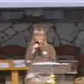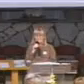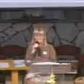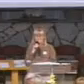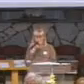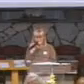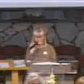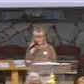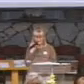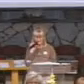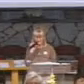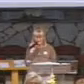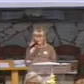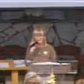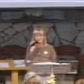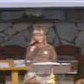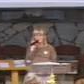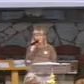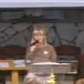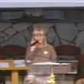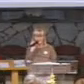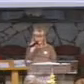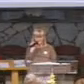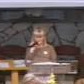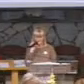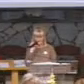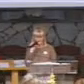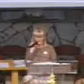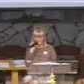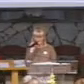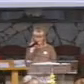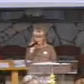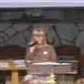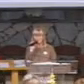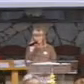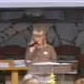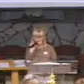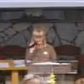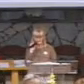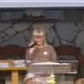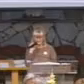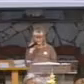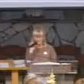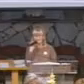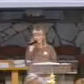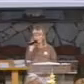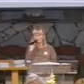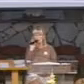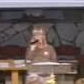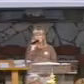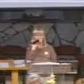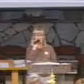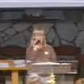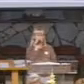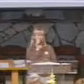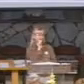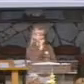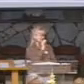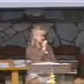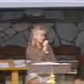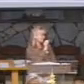verse. Okay. Do you notice that there's not a nursery representative and there's not an autumn harvest